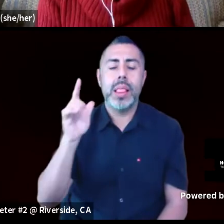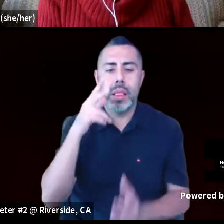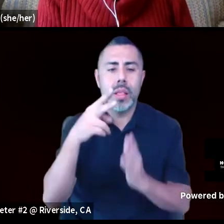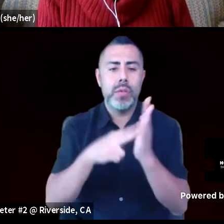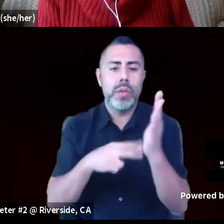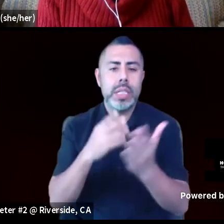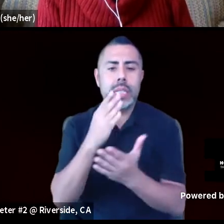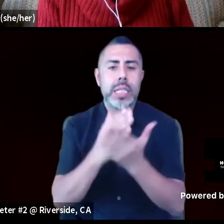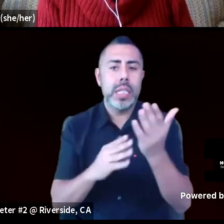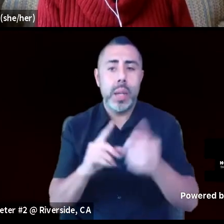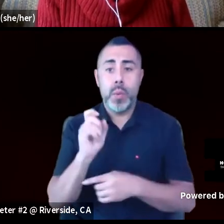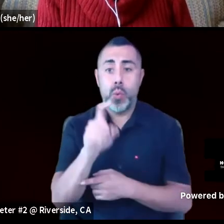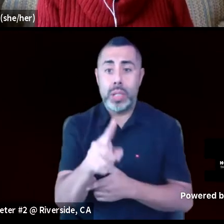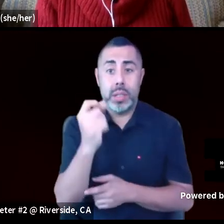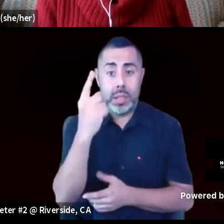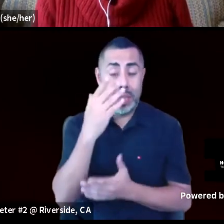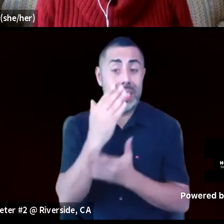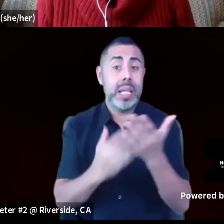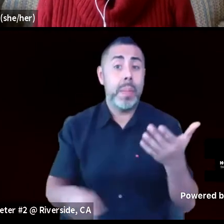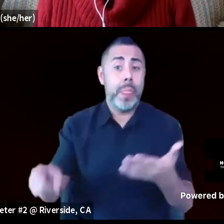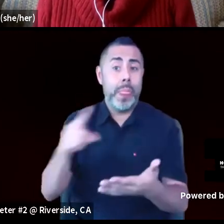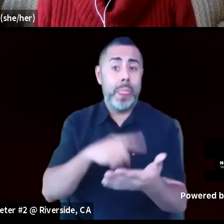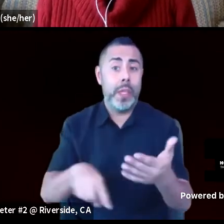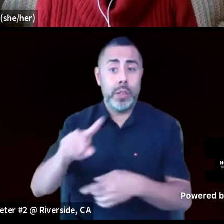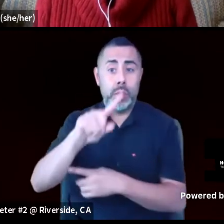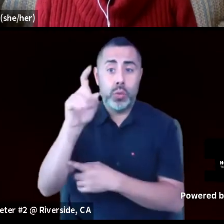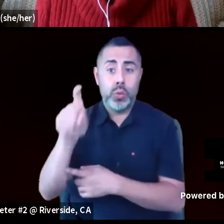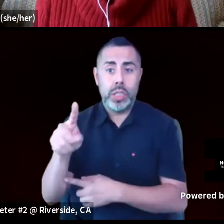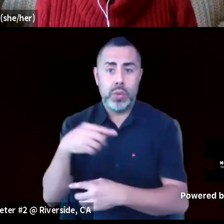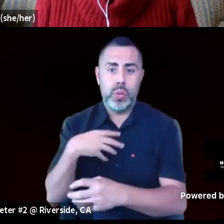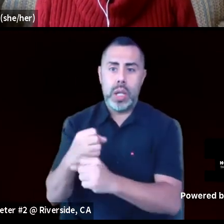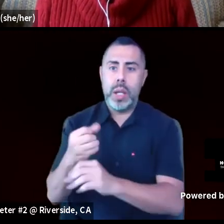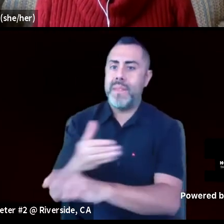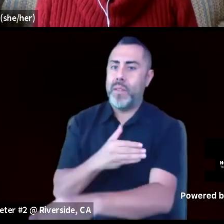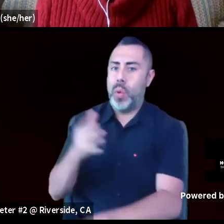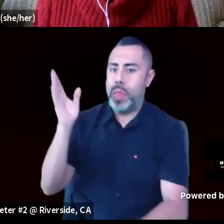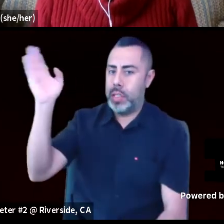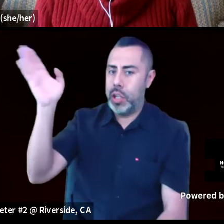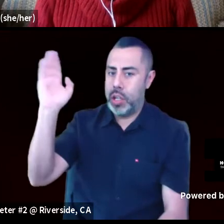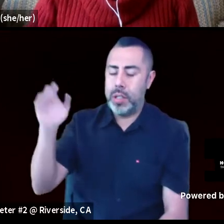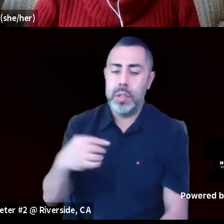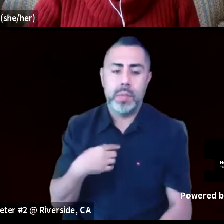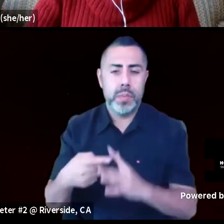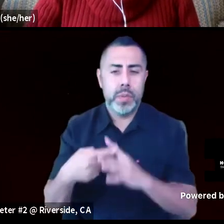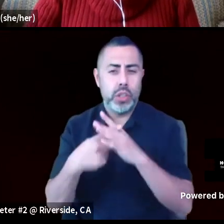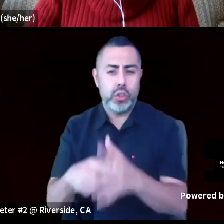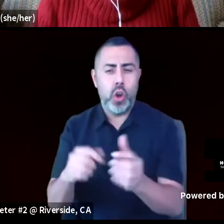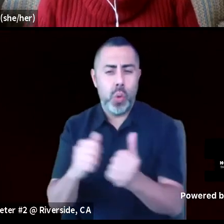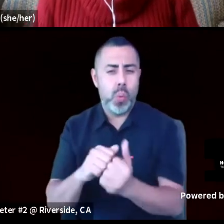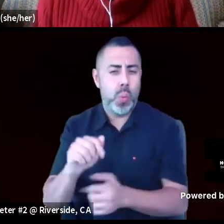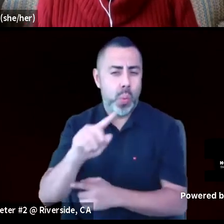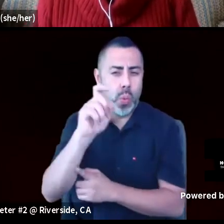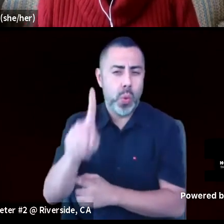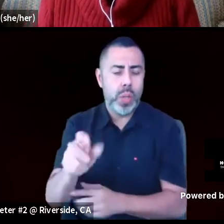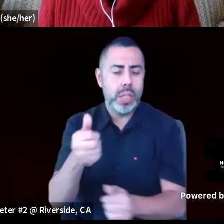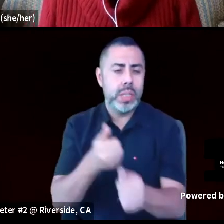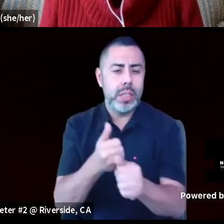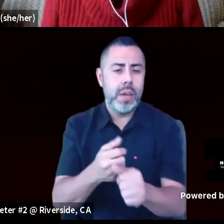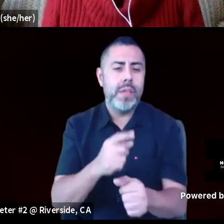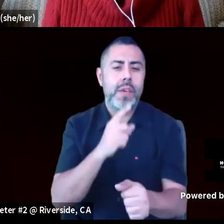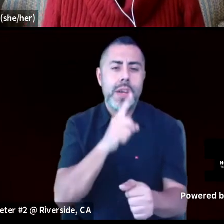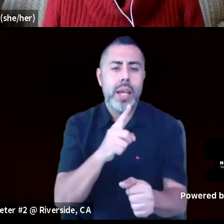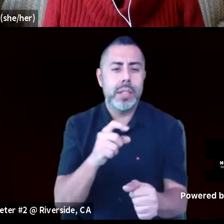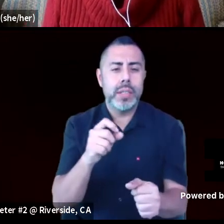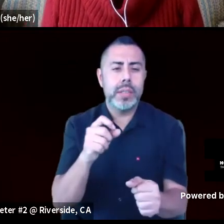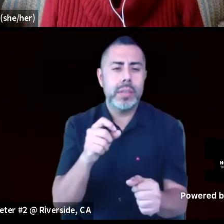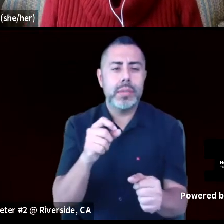received prior to the talk. I'm going to start with one that's sort of a collaboration of a couple